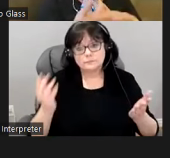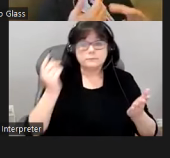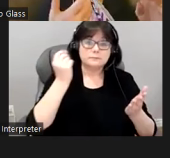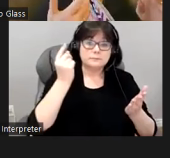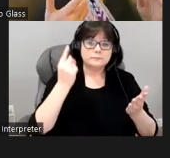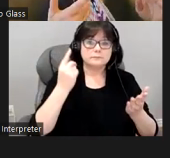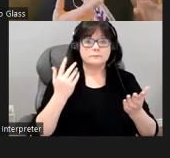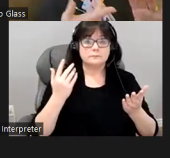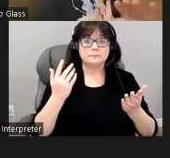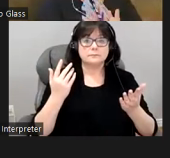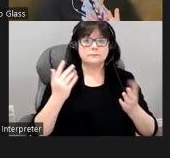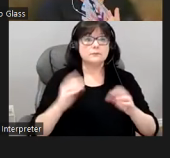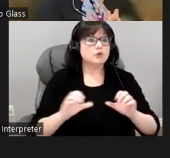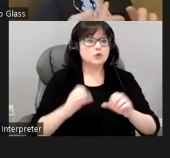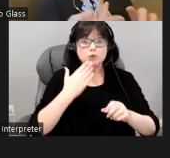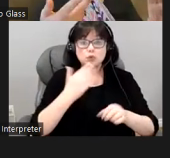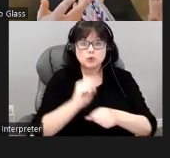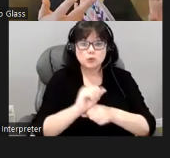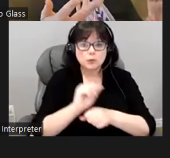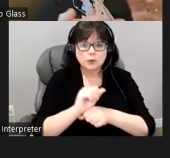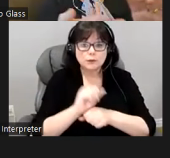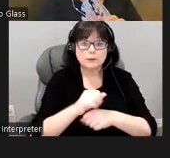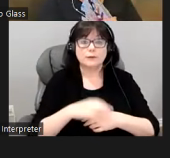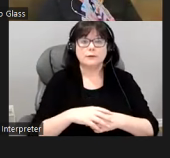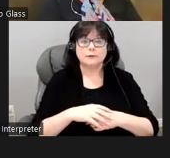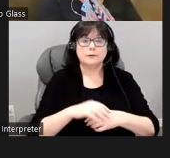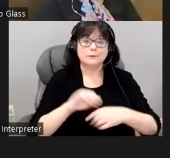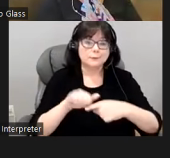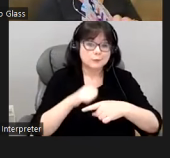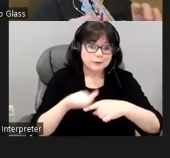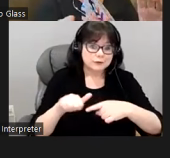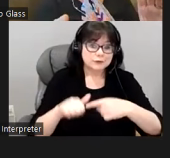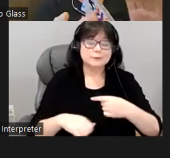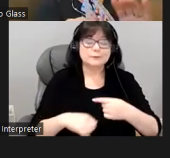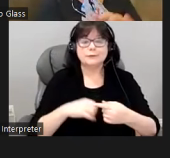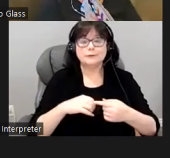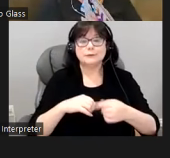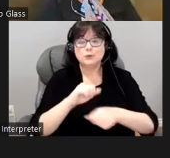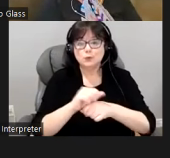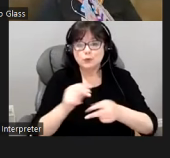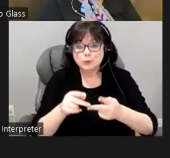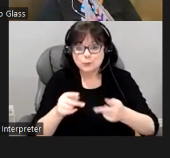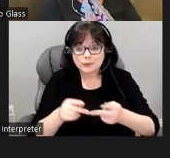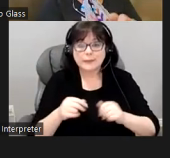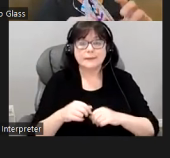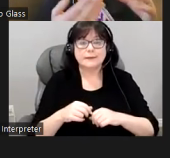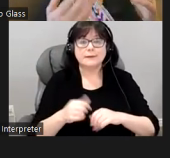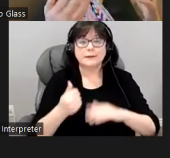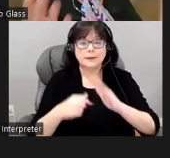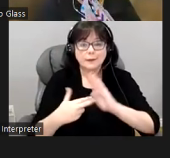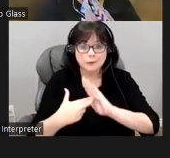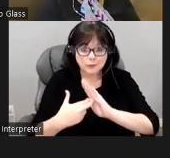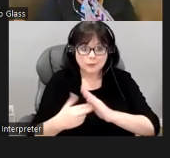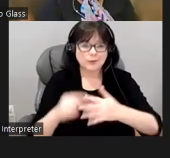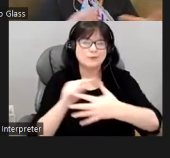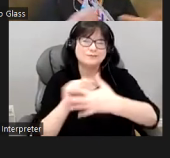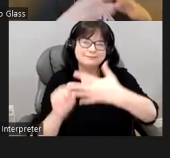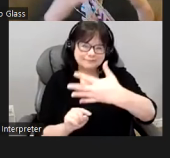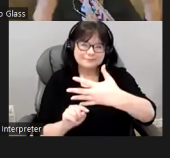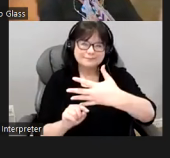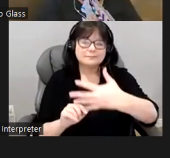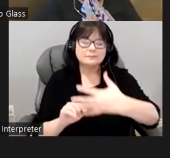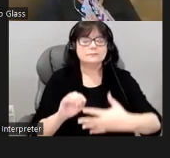apprenticeship and workplace and supporting Better Jobs Ontario and supporting underrepresented groups and supporting digital delivery,